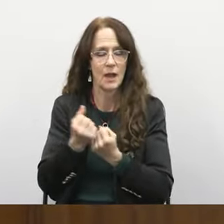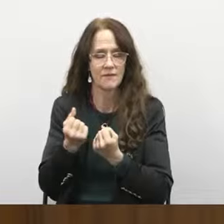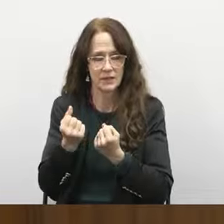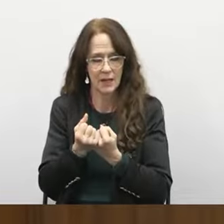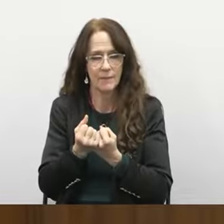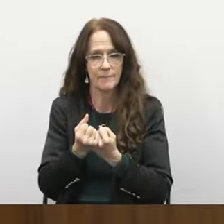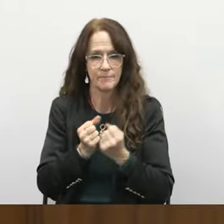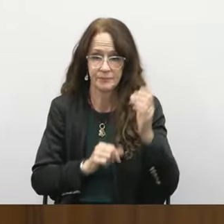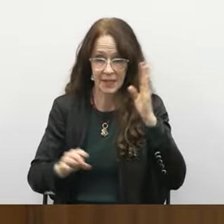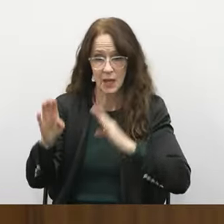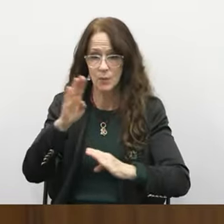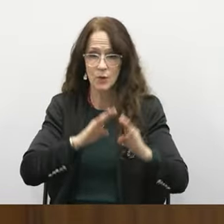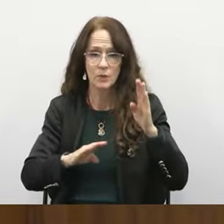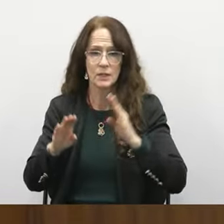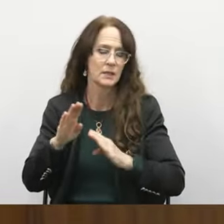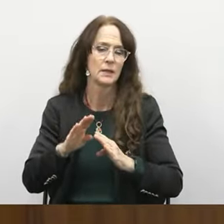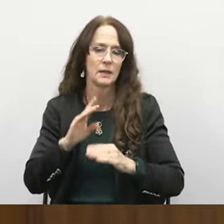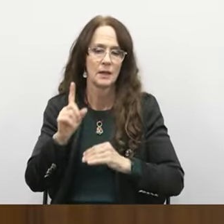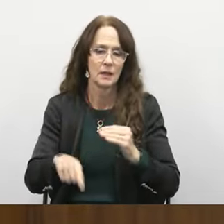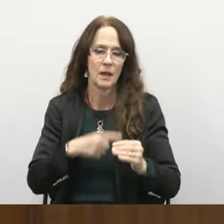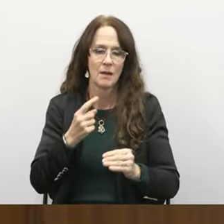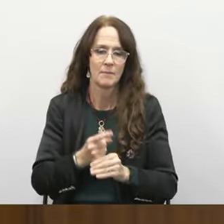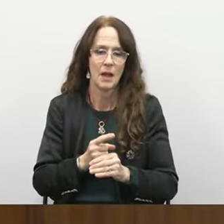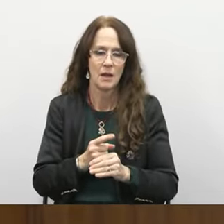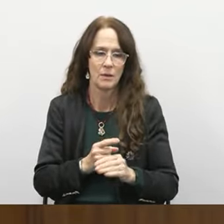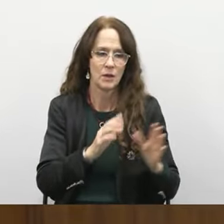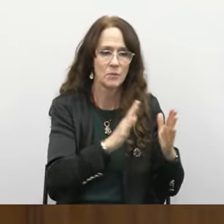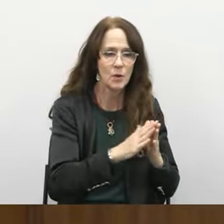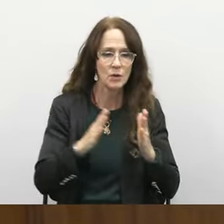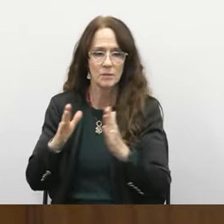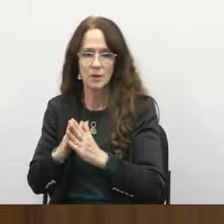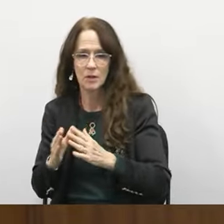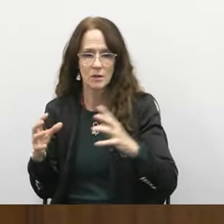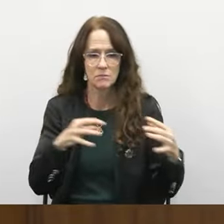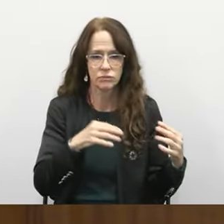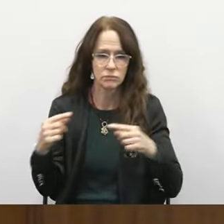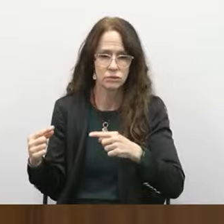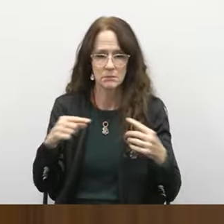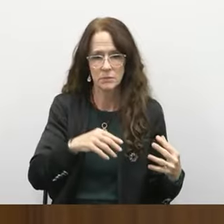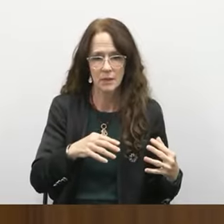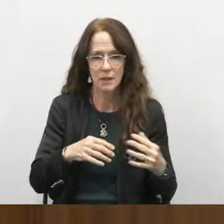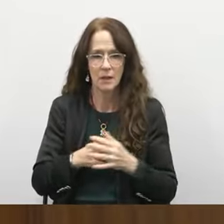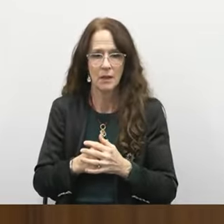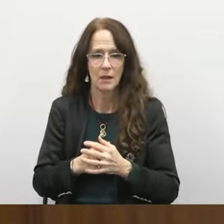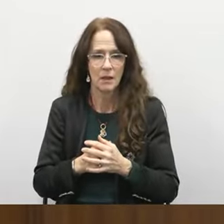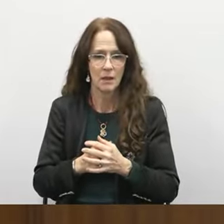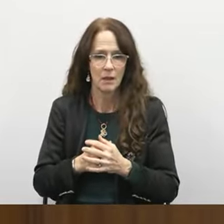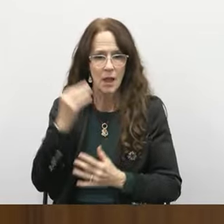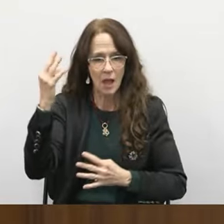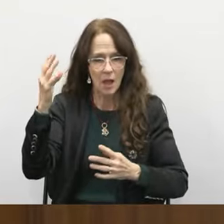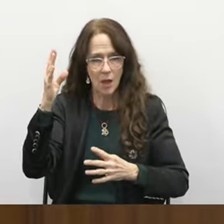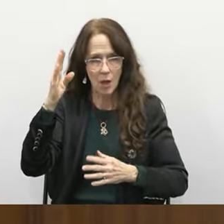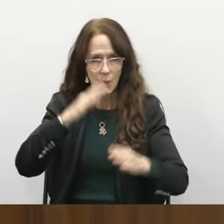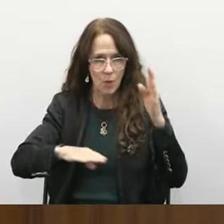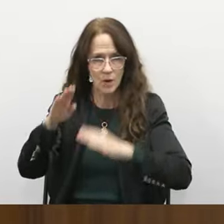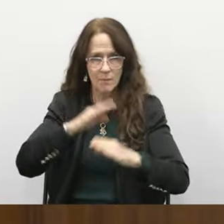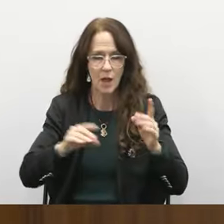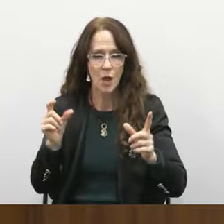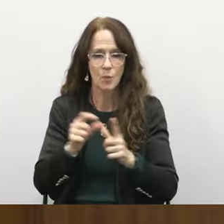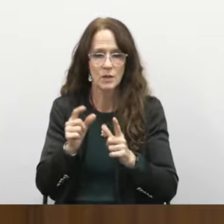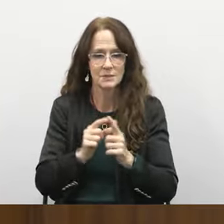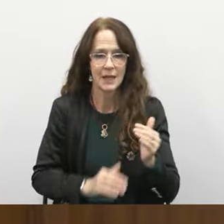I worry about pitting communities against communities. I worry about words like equity being